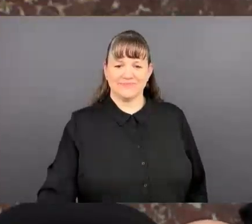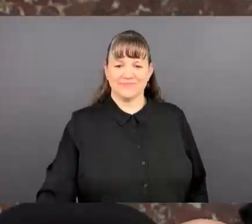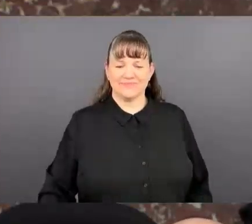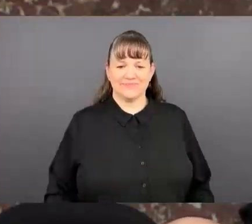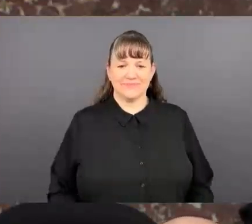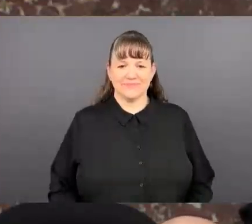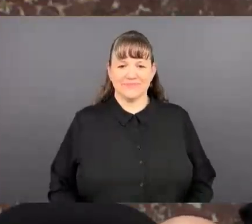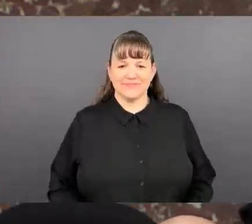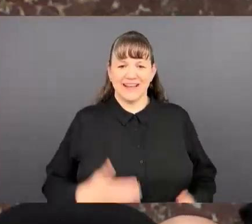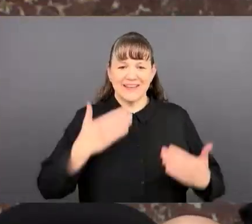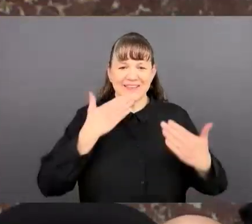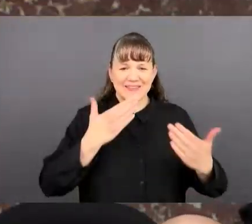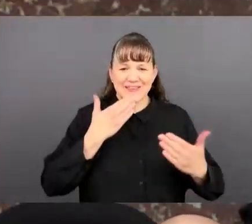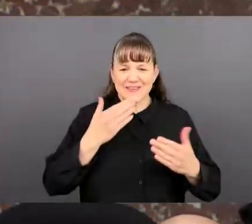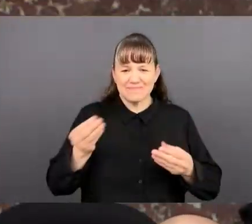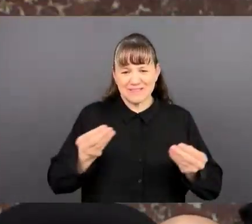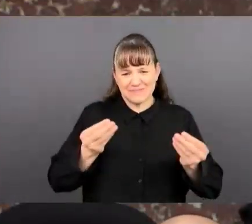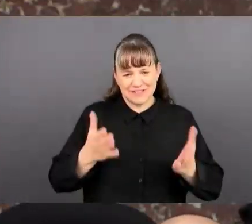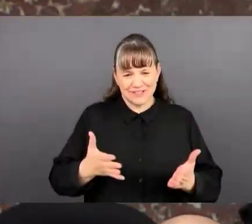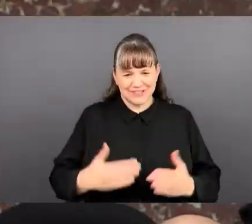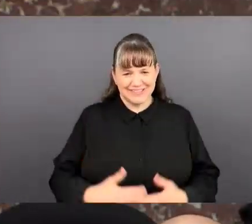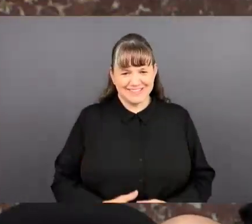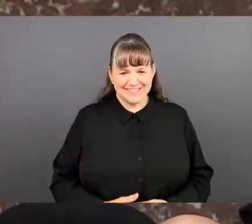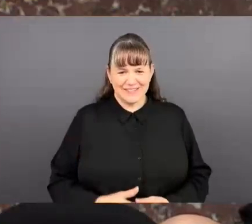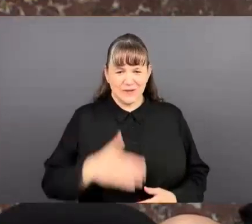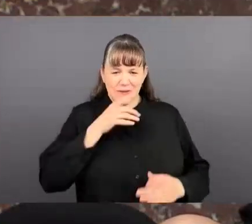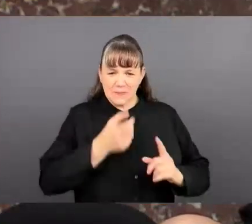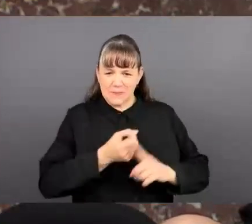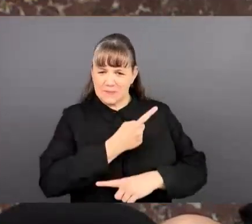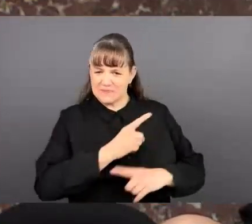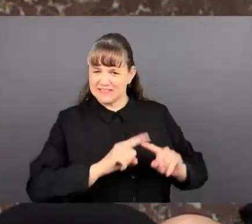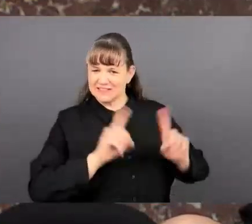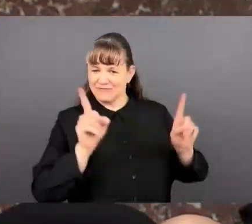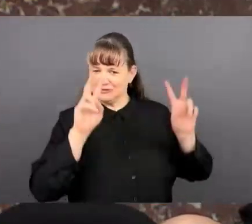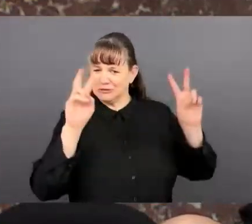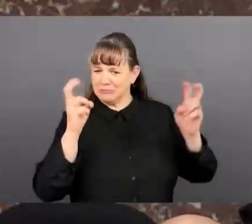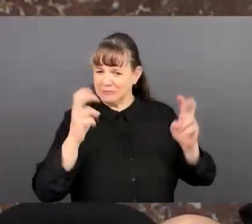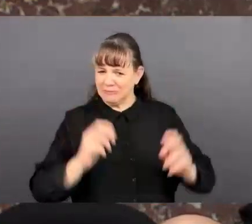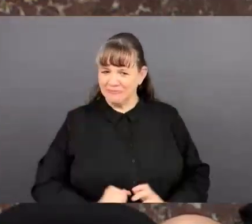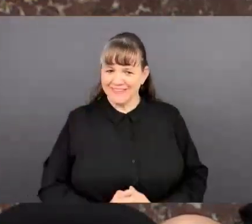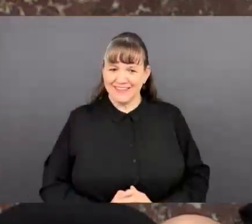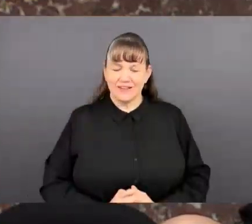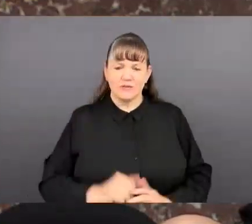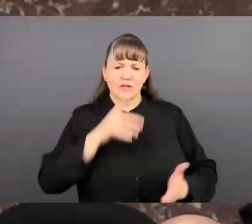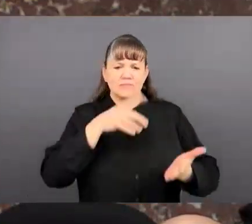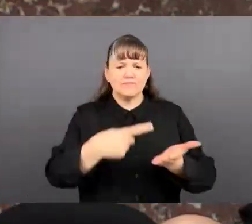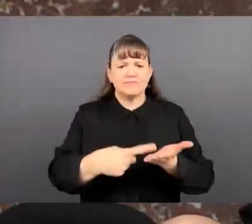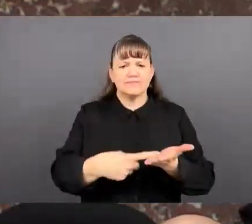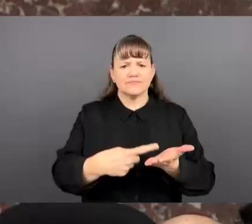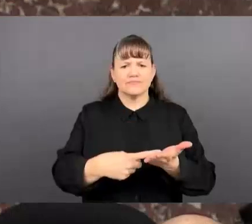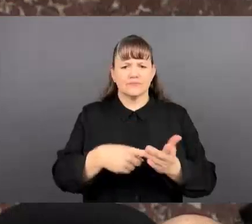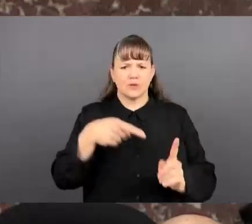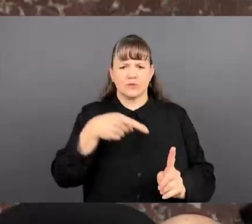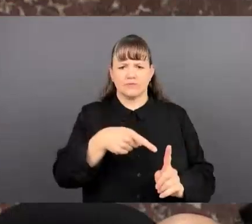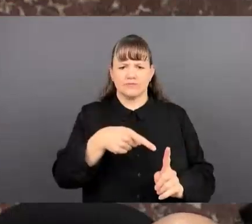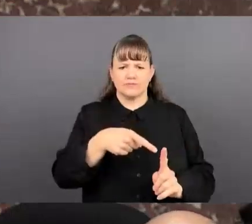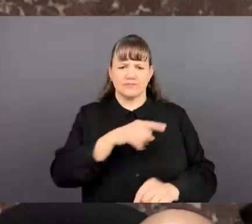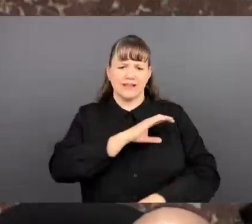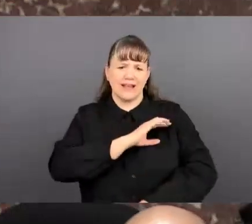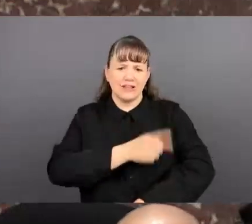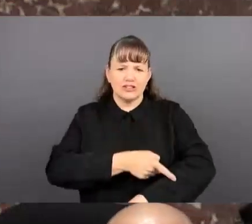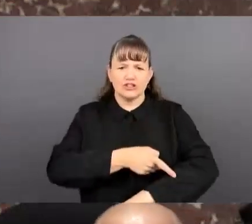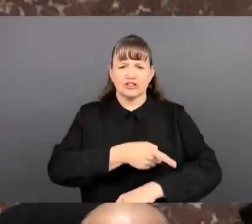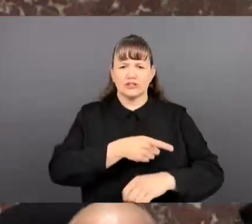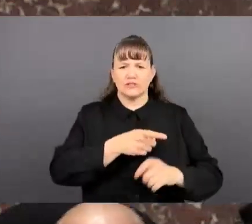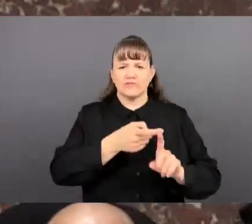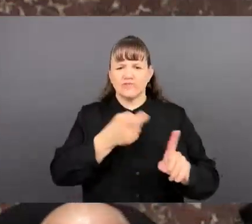about securing new energy sources for the energy transition have included a focus on free market competition and a level playing field. But for decades,